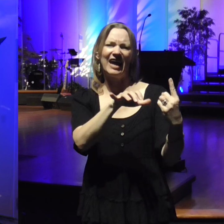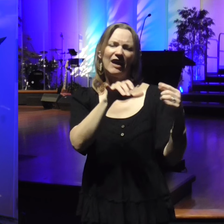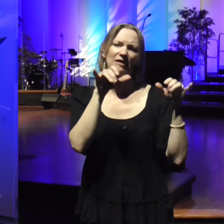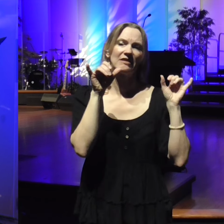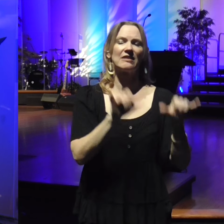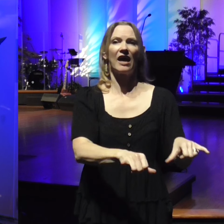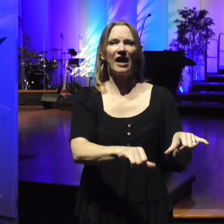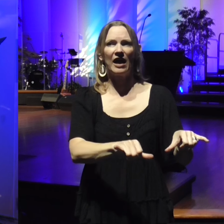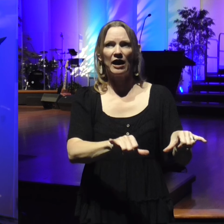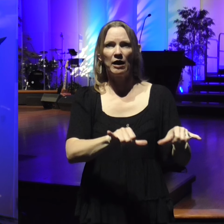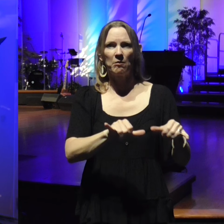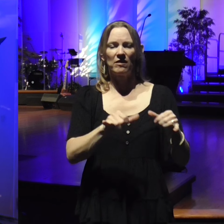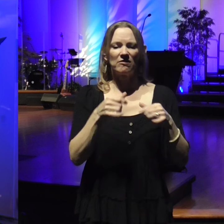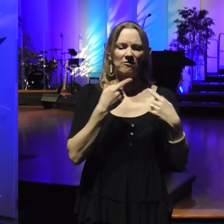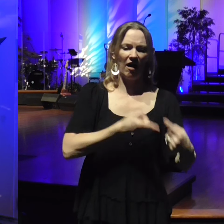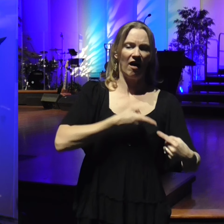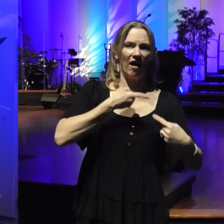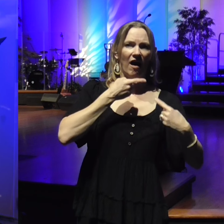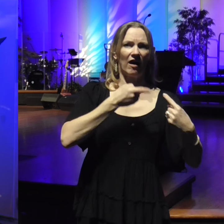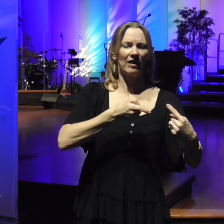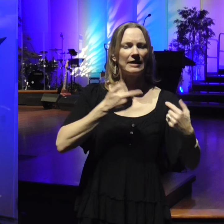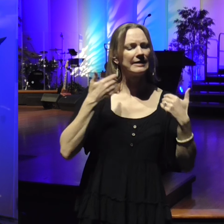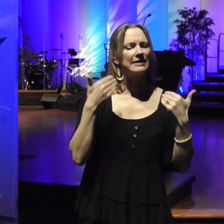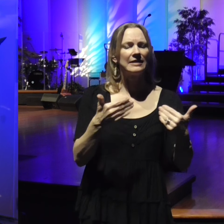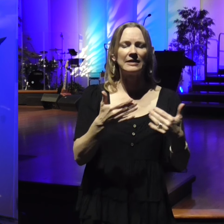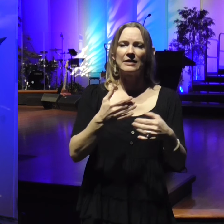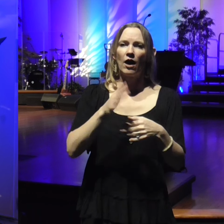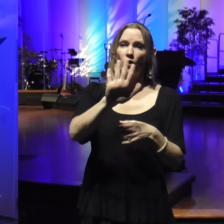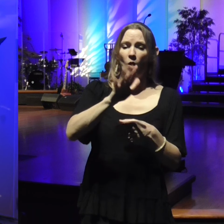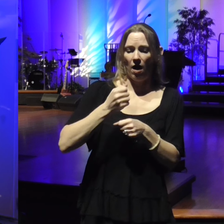again. Hold tight to your